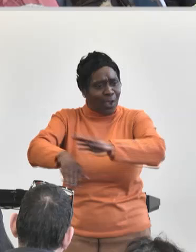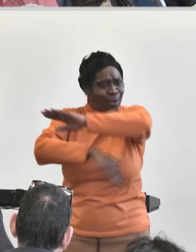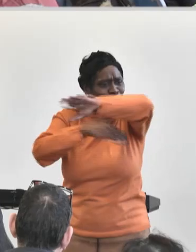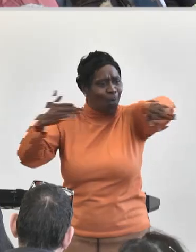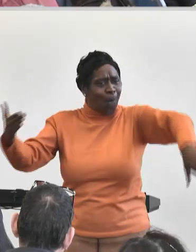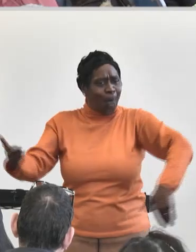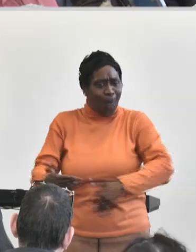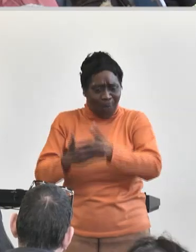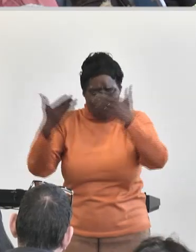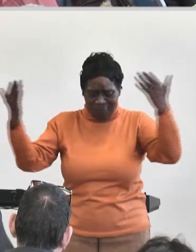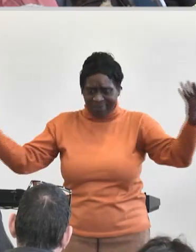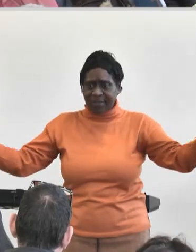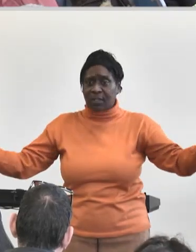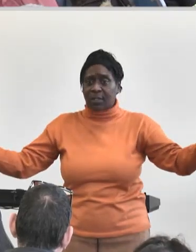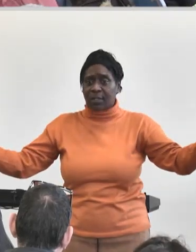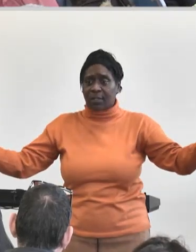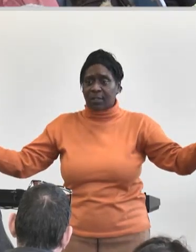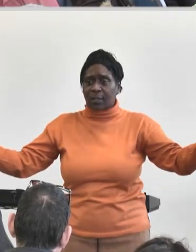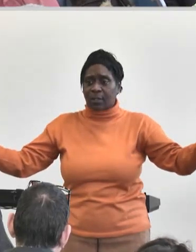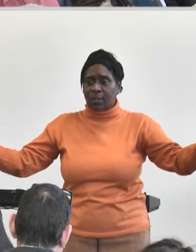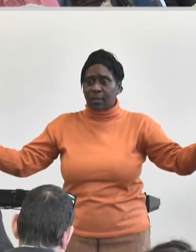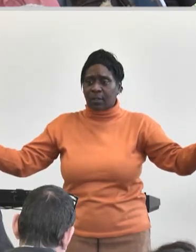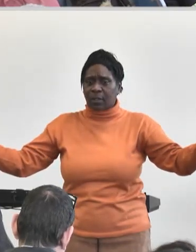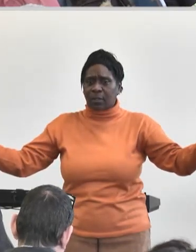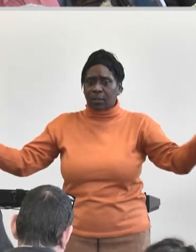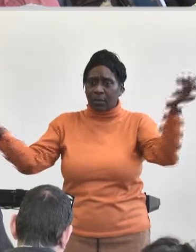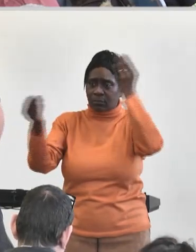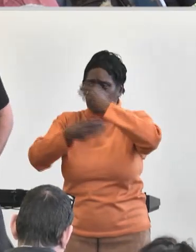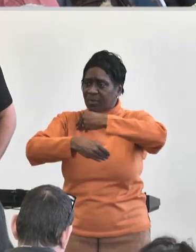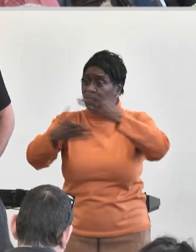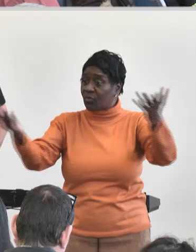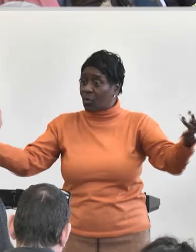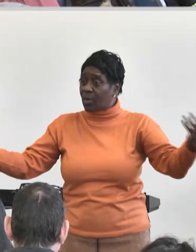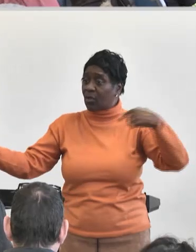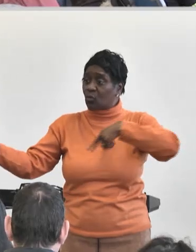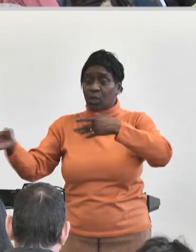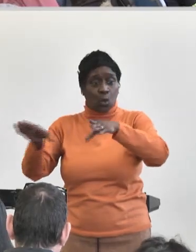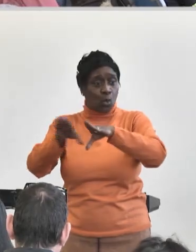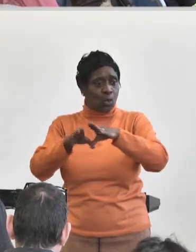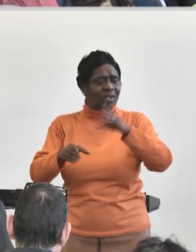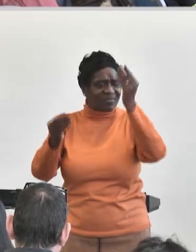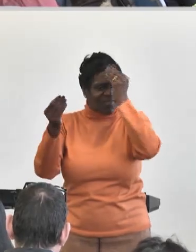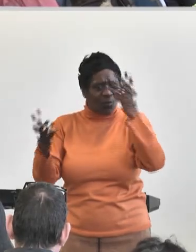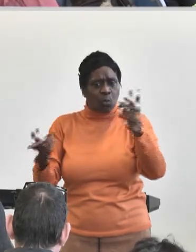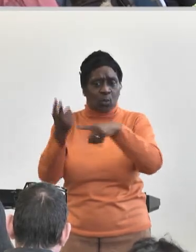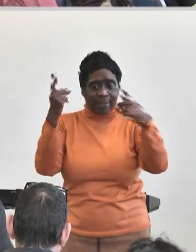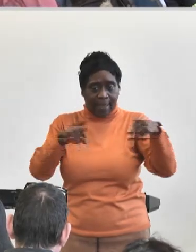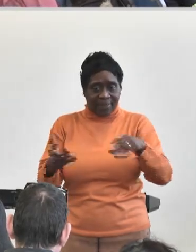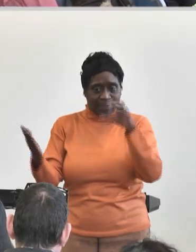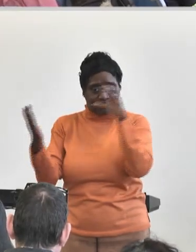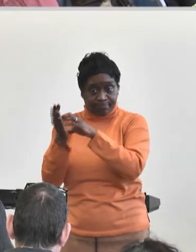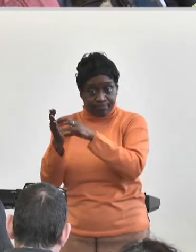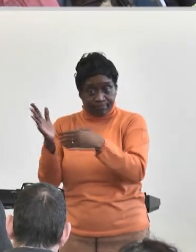that in them is. Y todo lo que en ellos hay. Let me just very quickly, as we close, tell you what's going on here. Déjeme rápidamente explicar